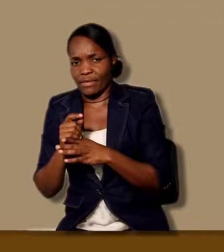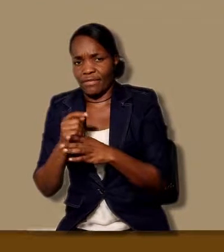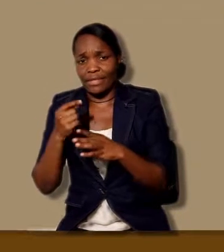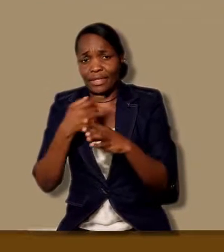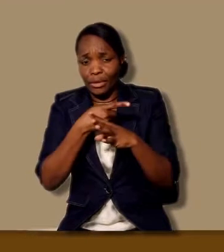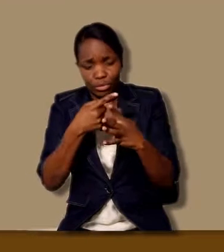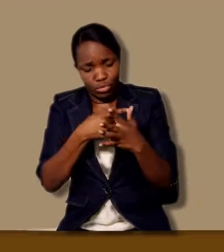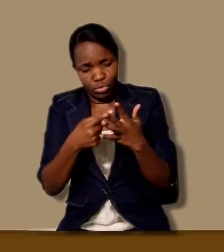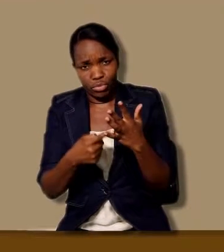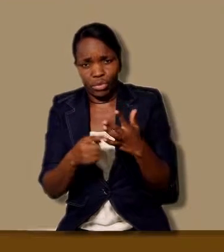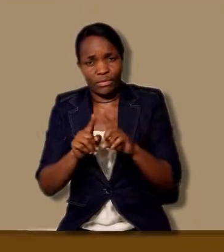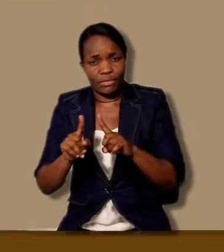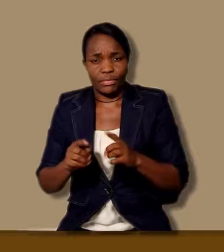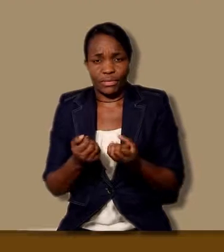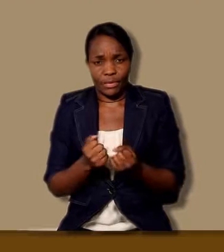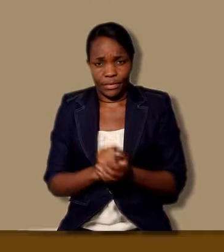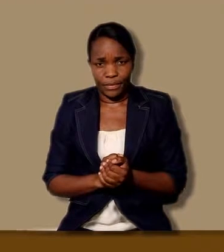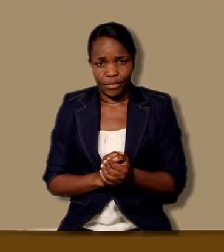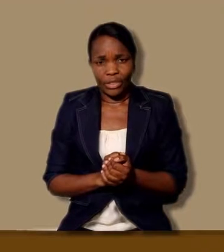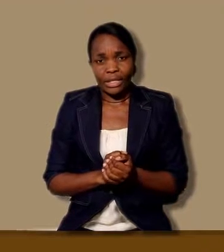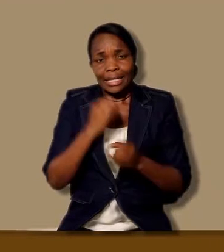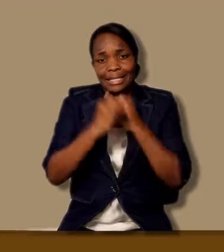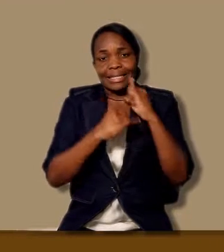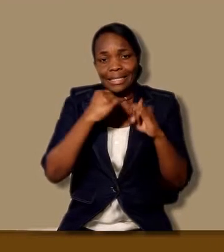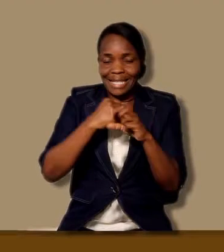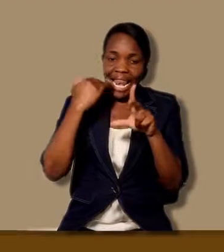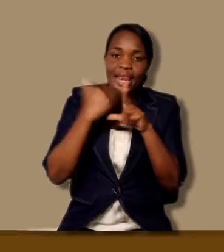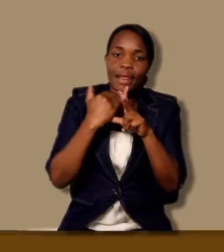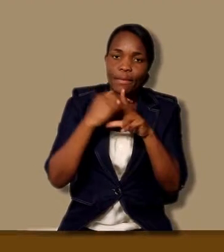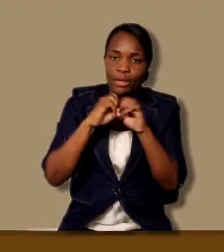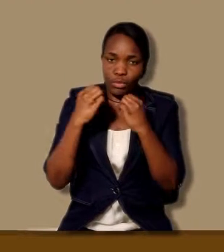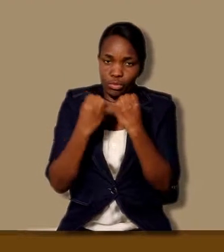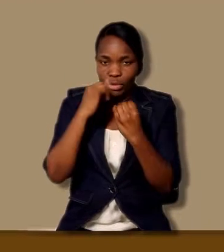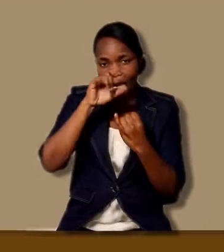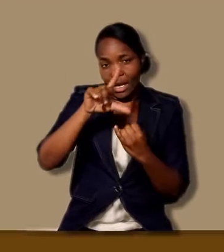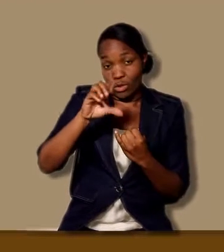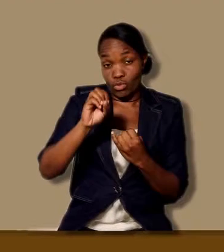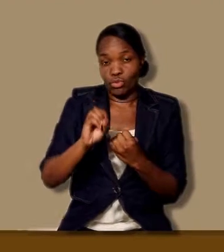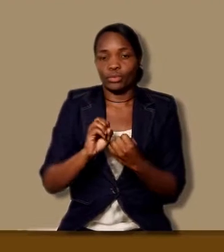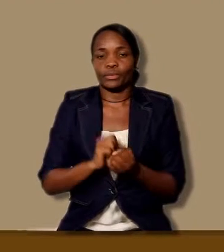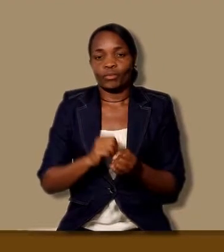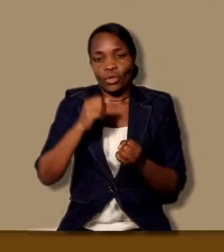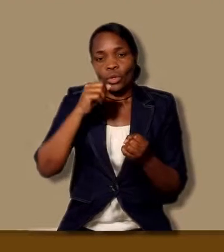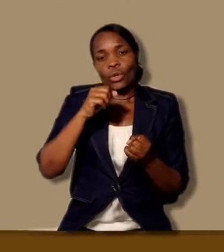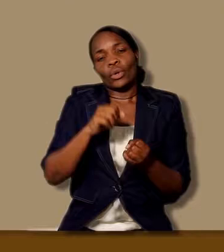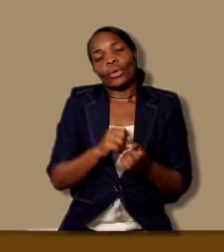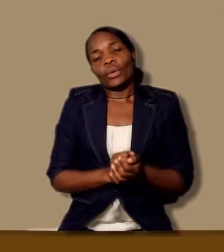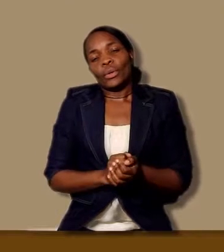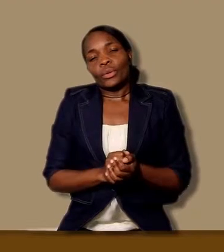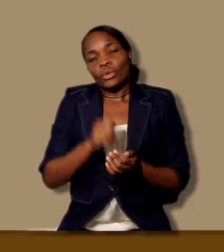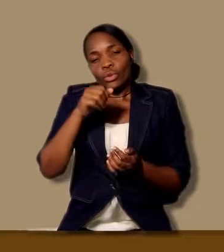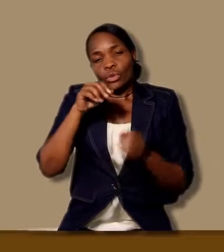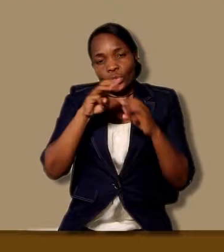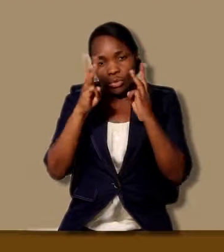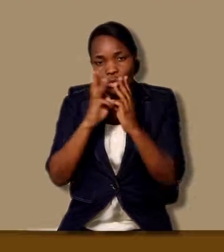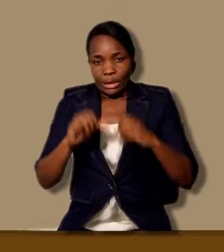agencies are the International Labour Organization, ILO, UNESCO,